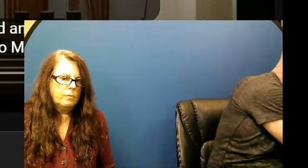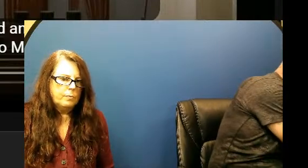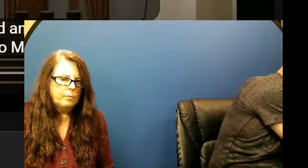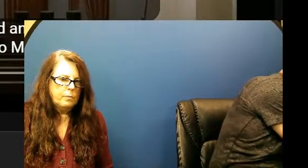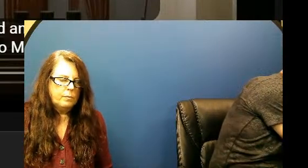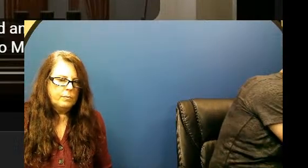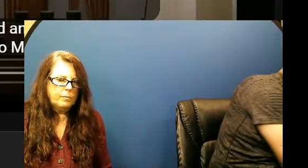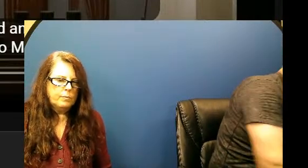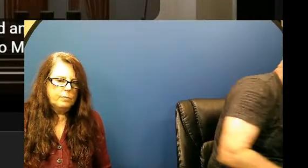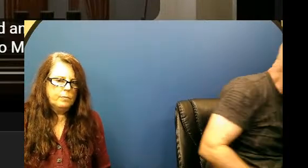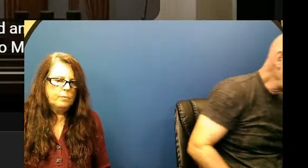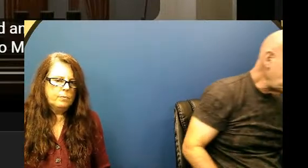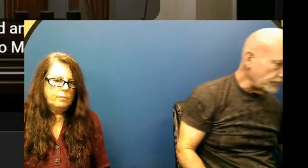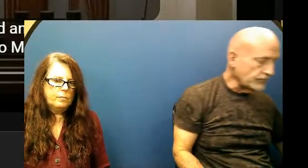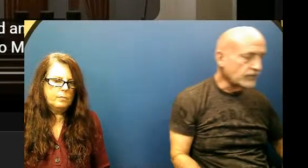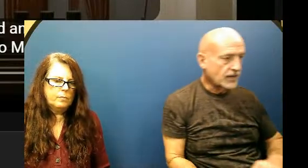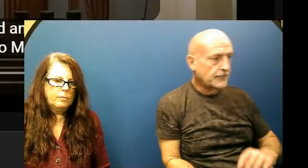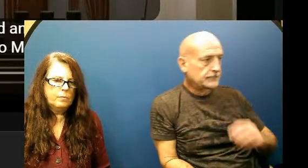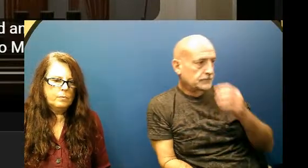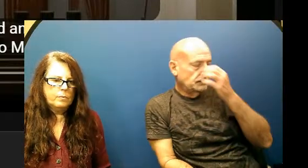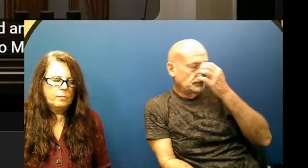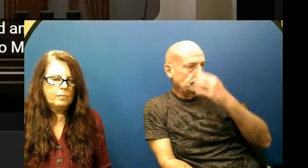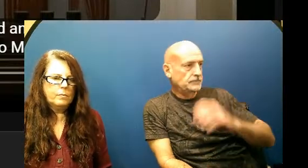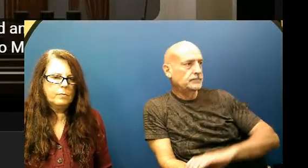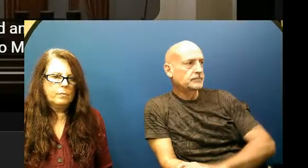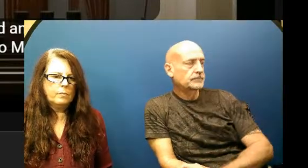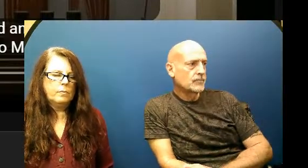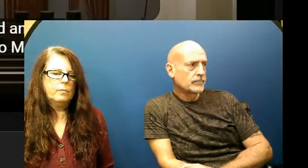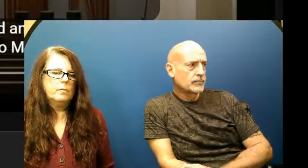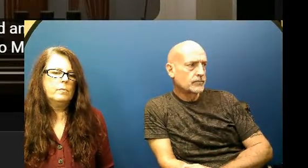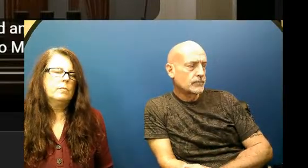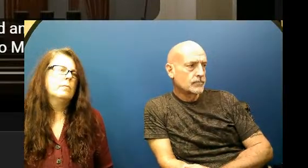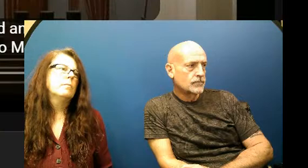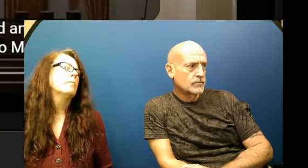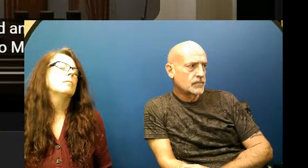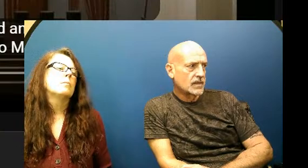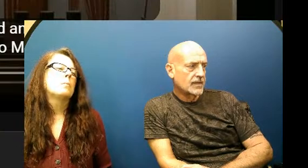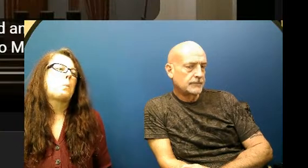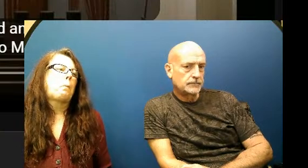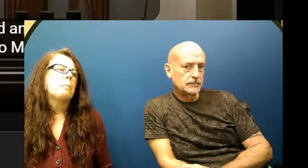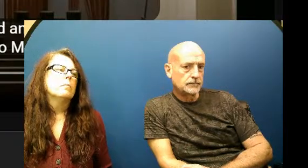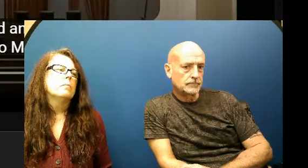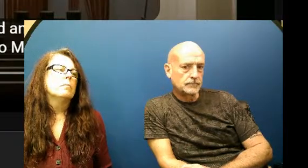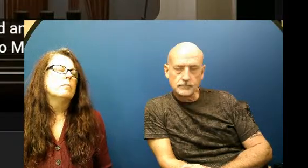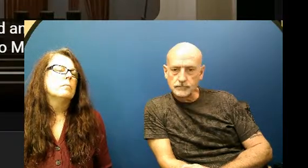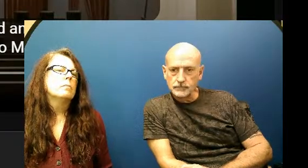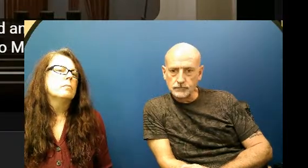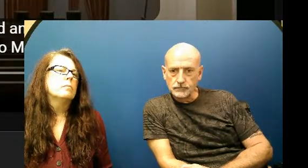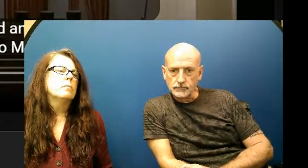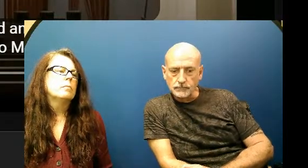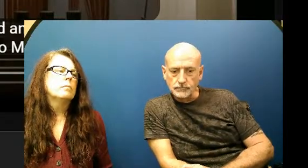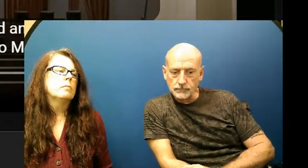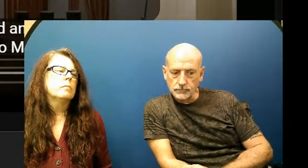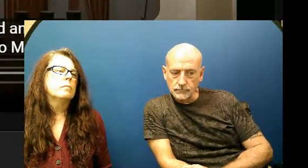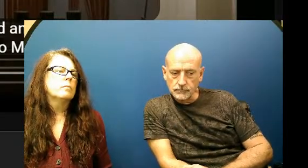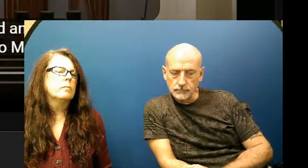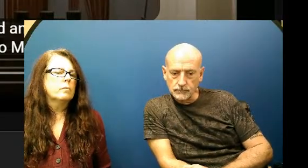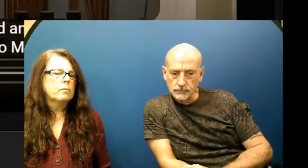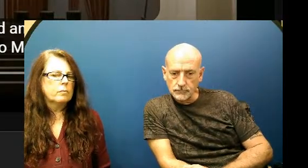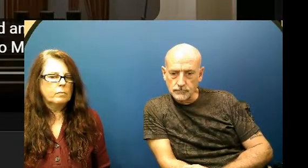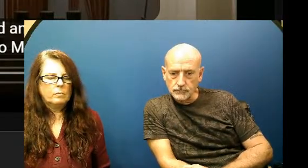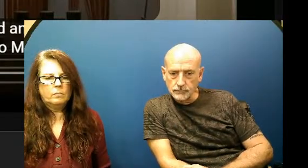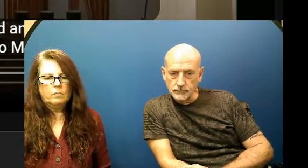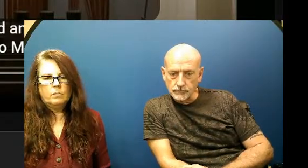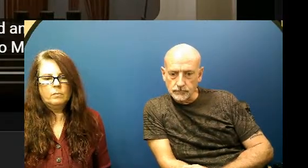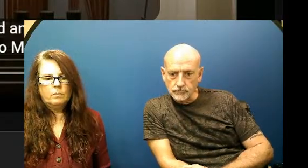TikTok USA? And I think your point is that that requires strict scrutiny